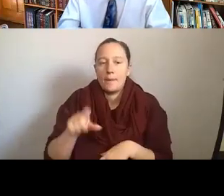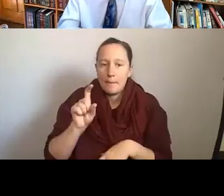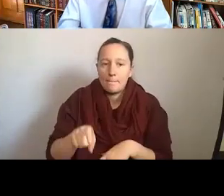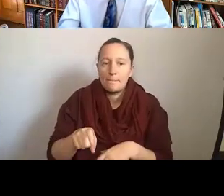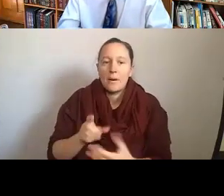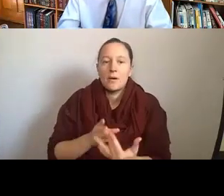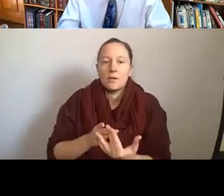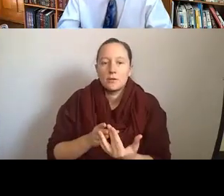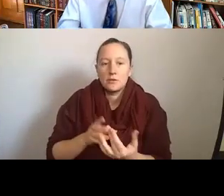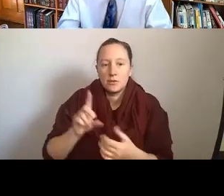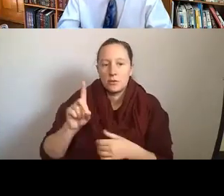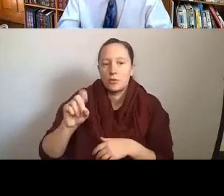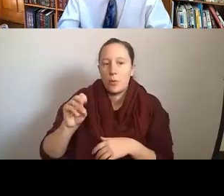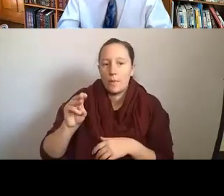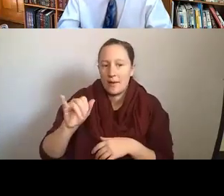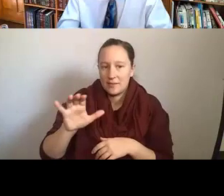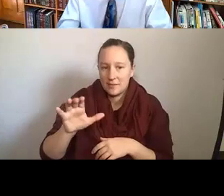domestic institutions.